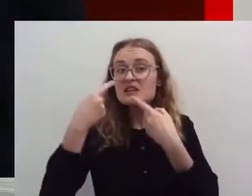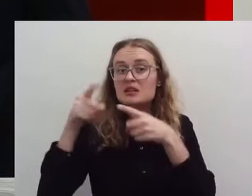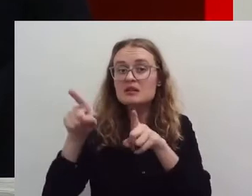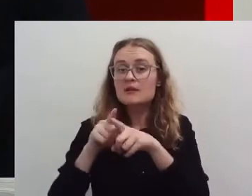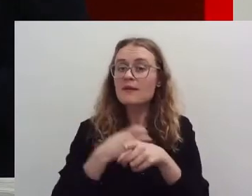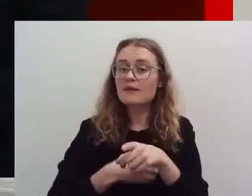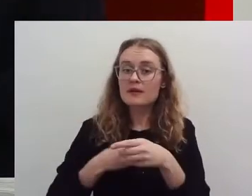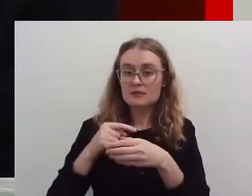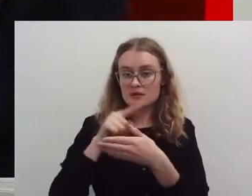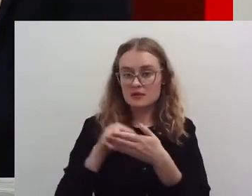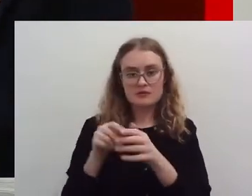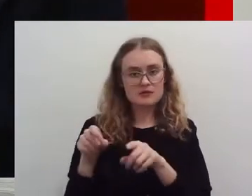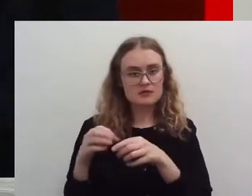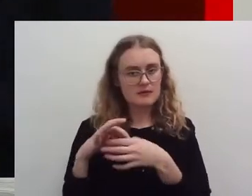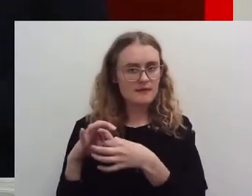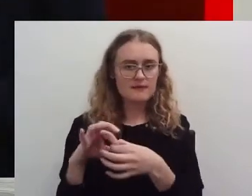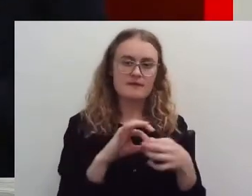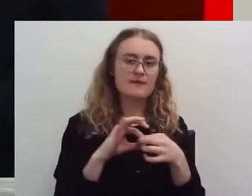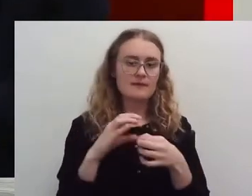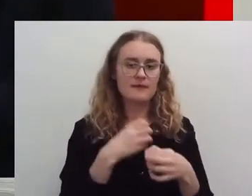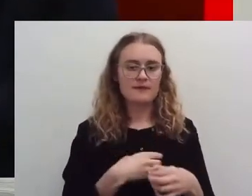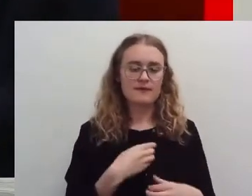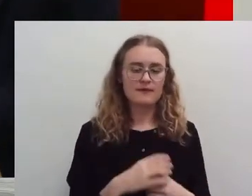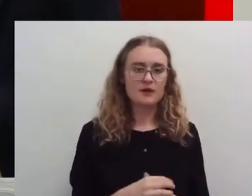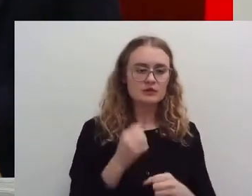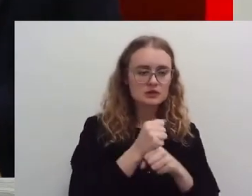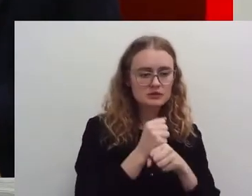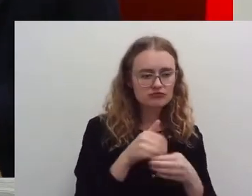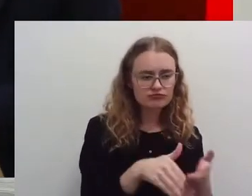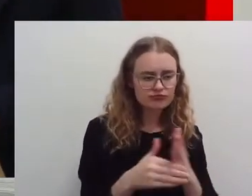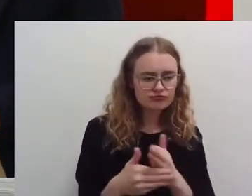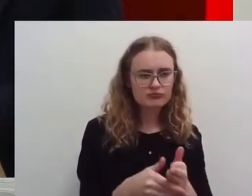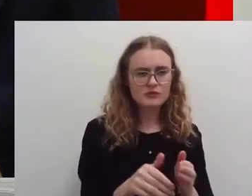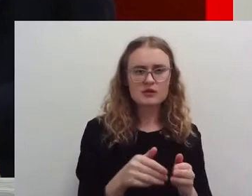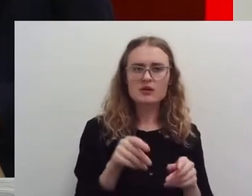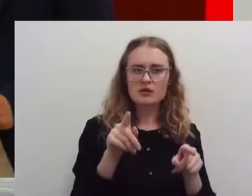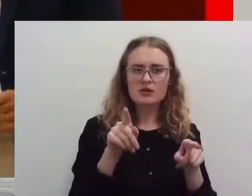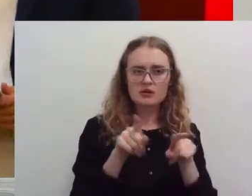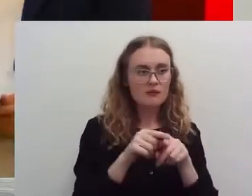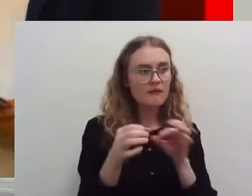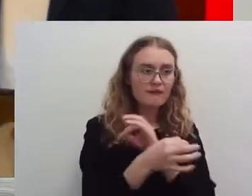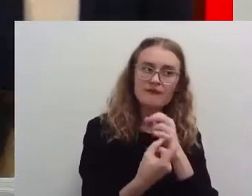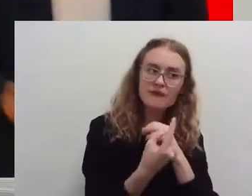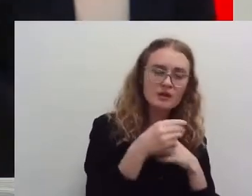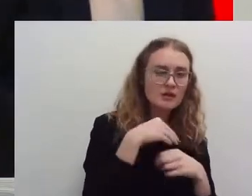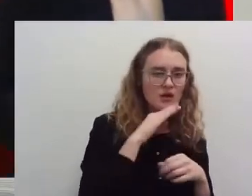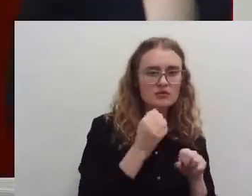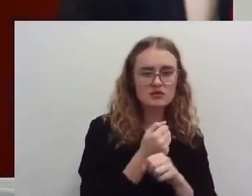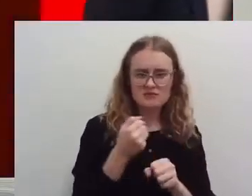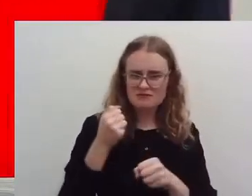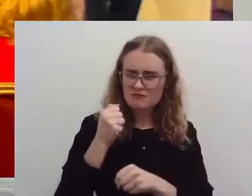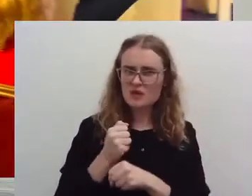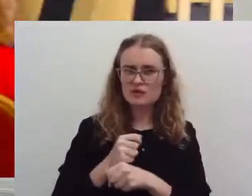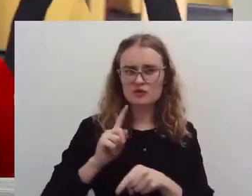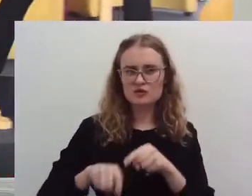action. So bold, courageous, this is our future. Well, so let us move on with Mantas